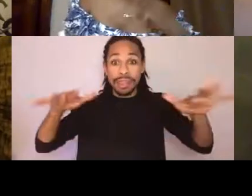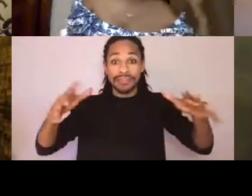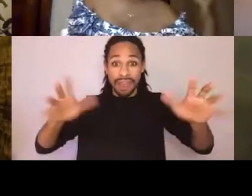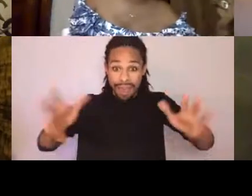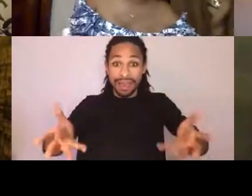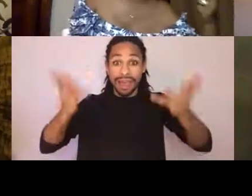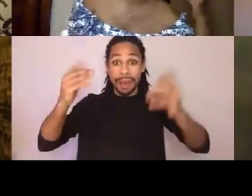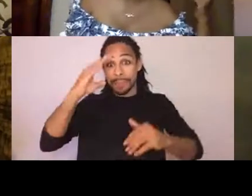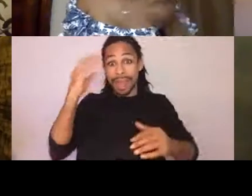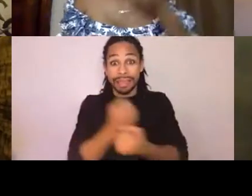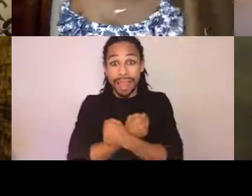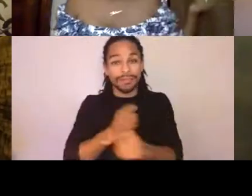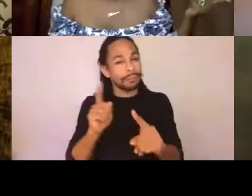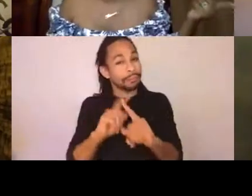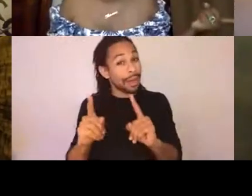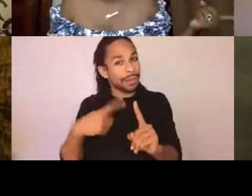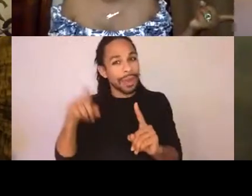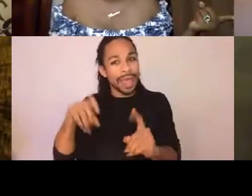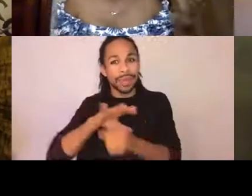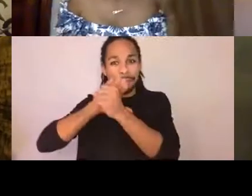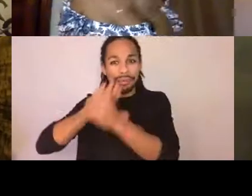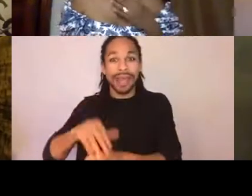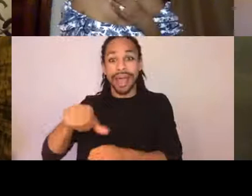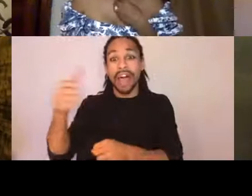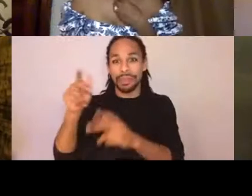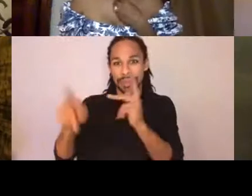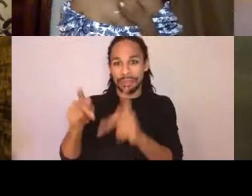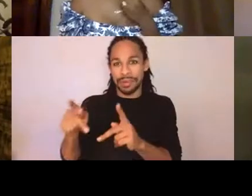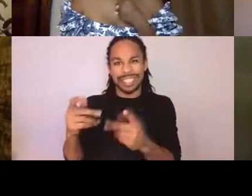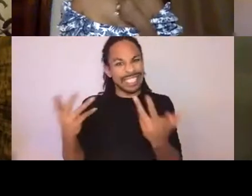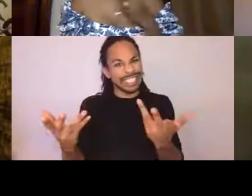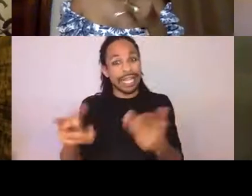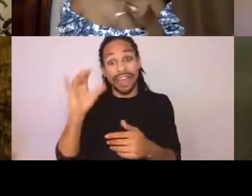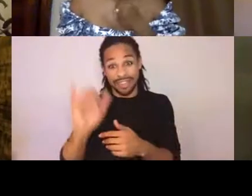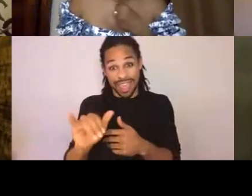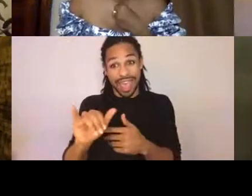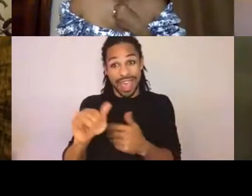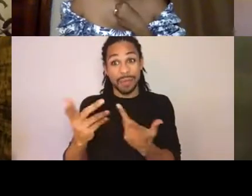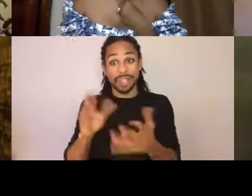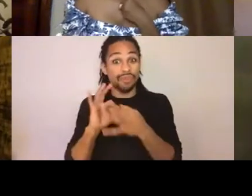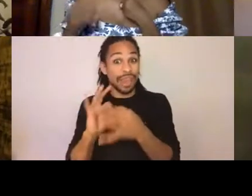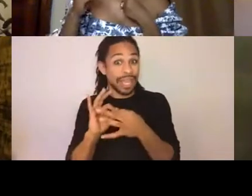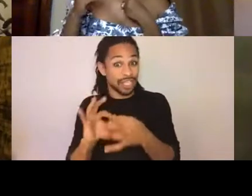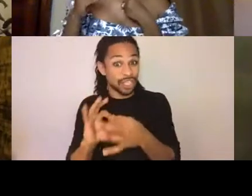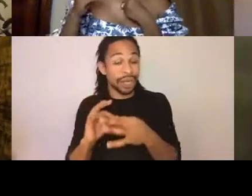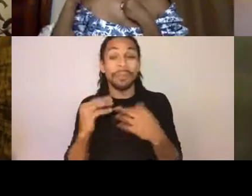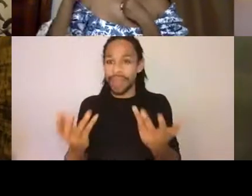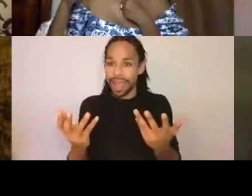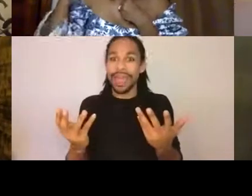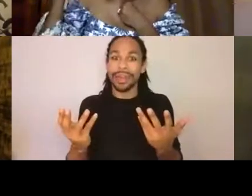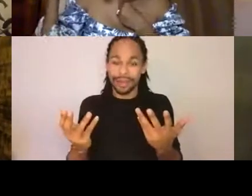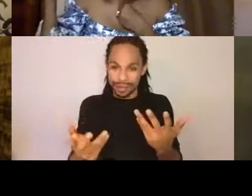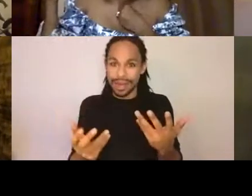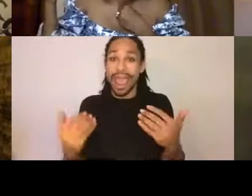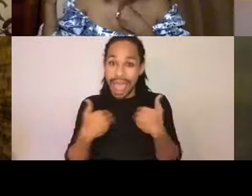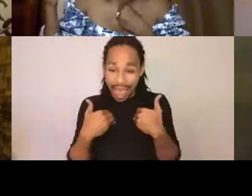at the extent of oppressing others. And that was a relationship that had